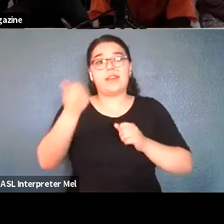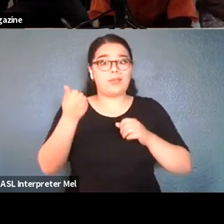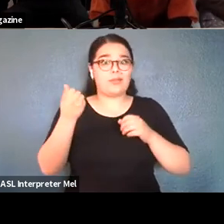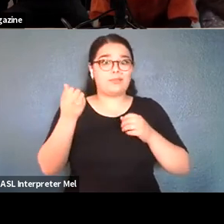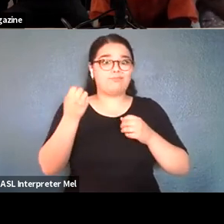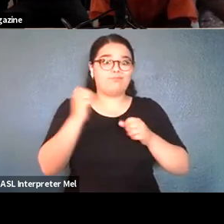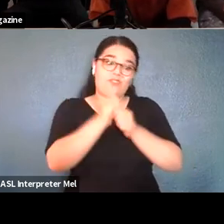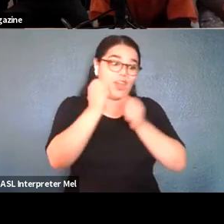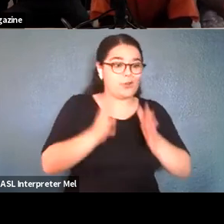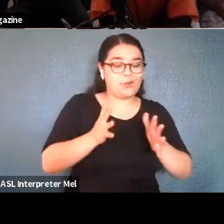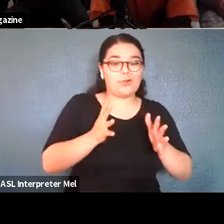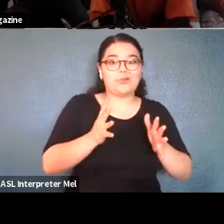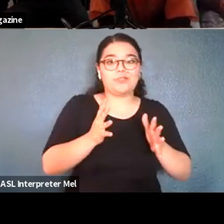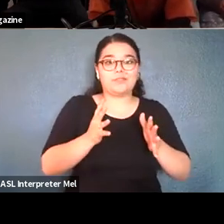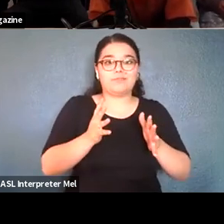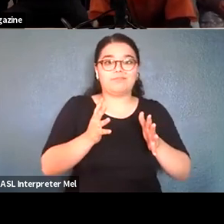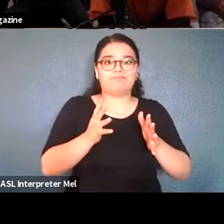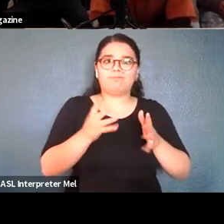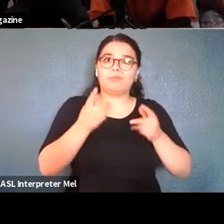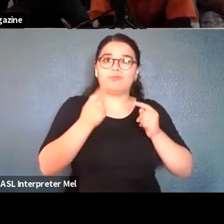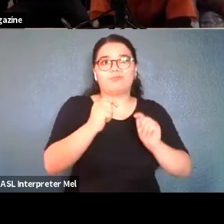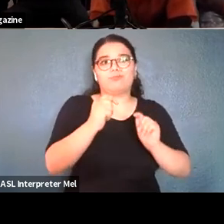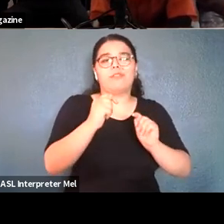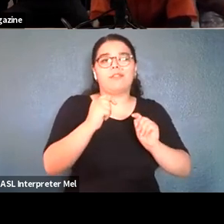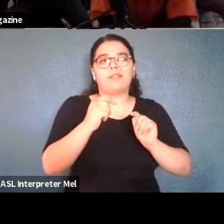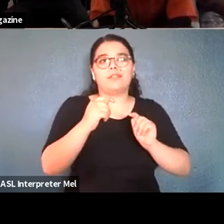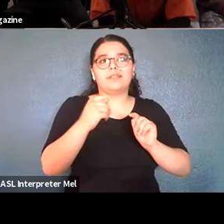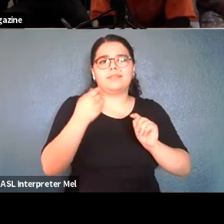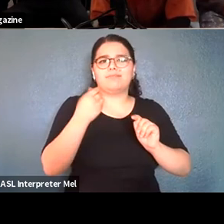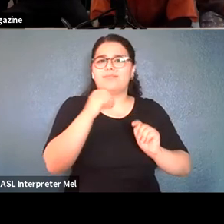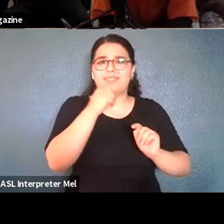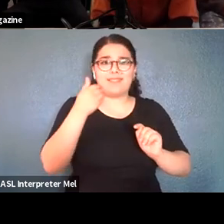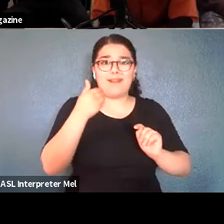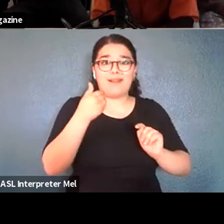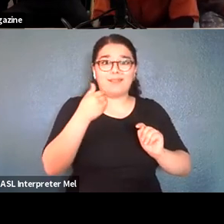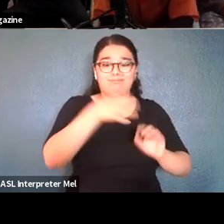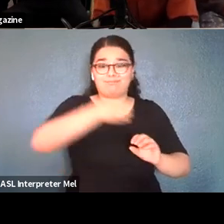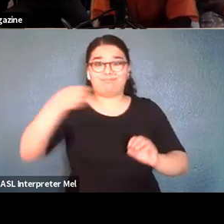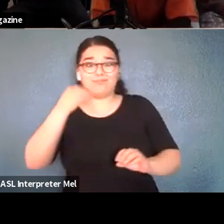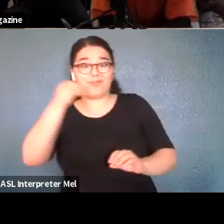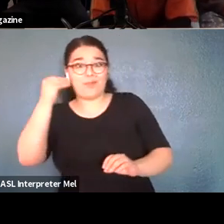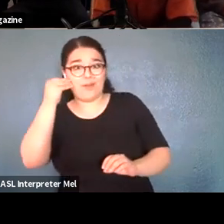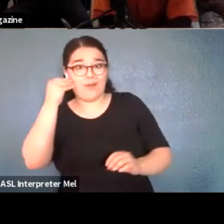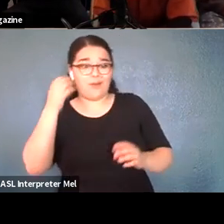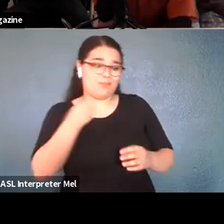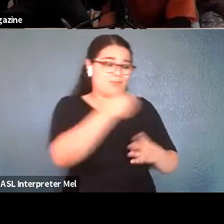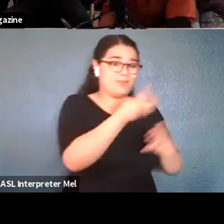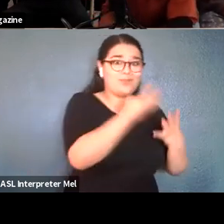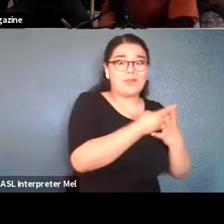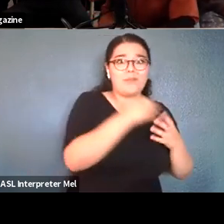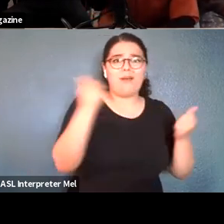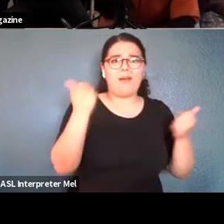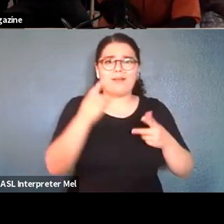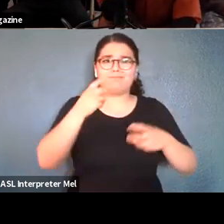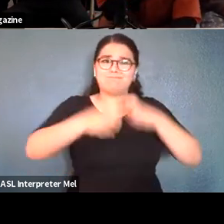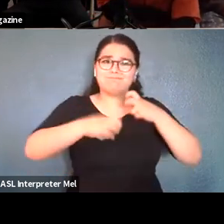for against eviction, against displacement, homelessness, incarceration, polarized terror. But we could not